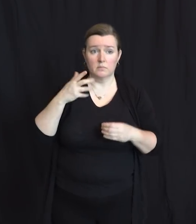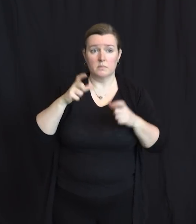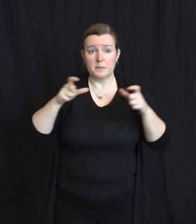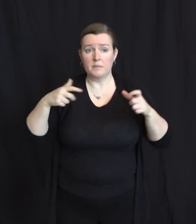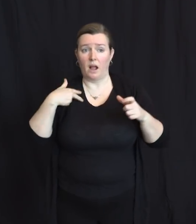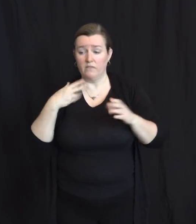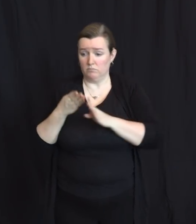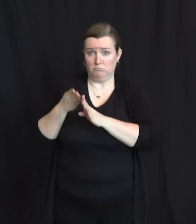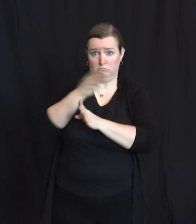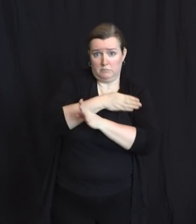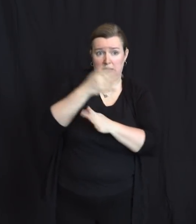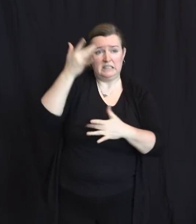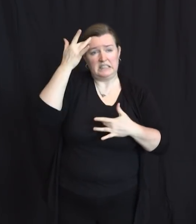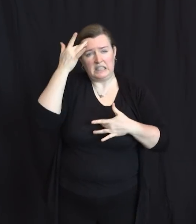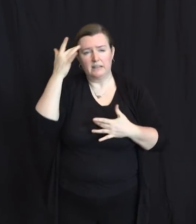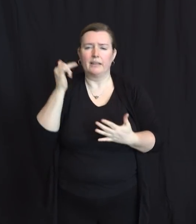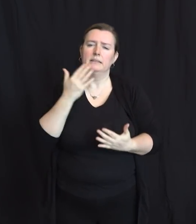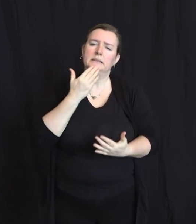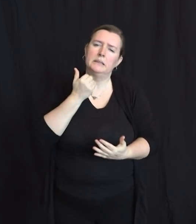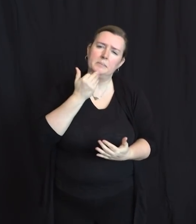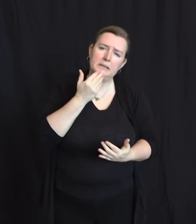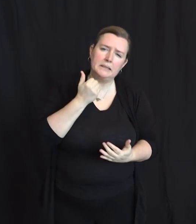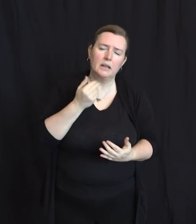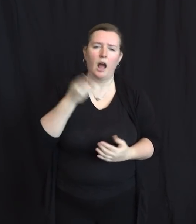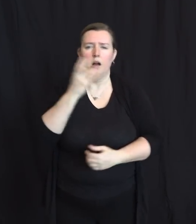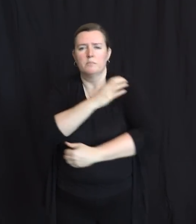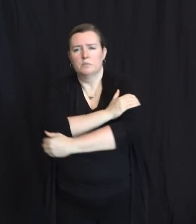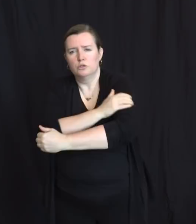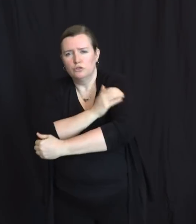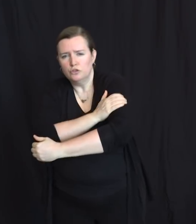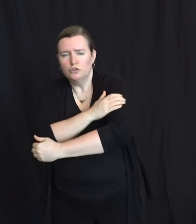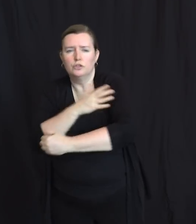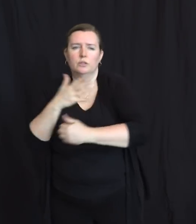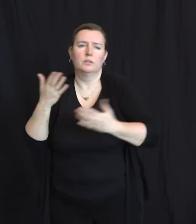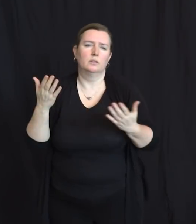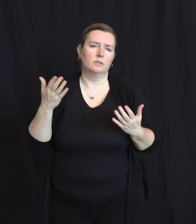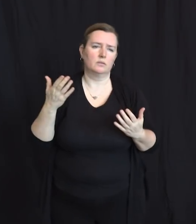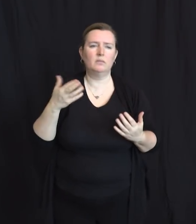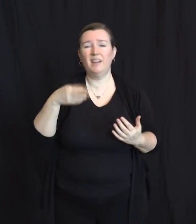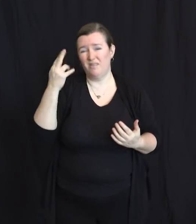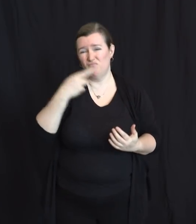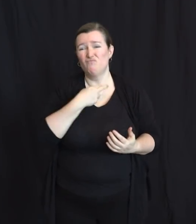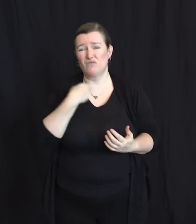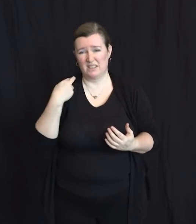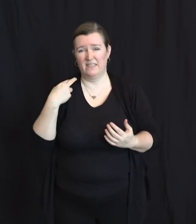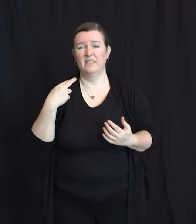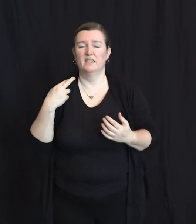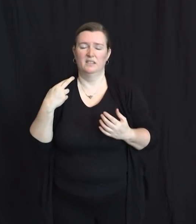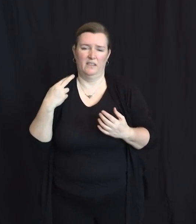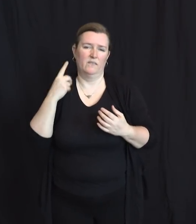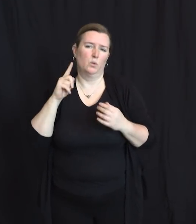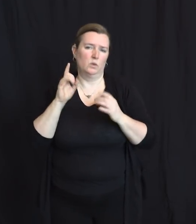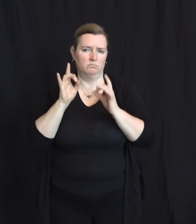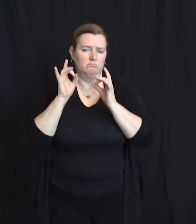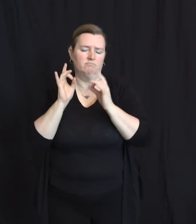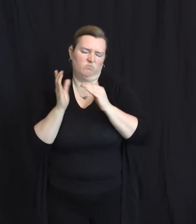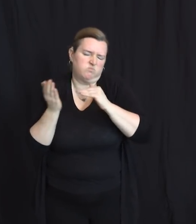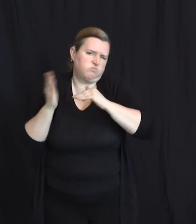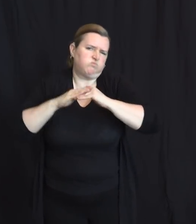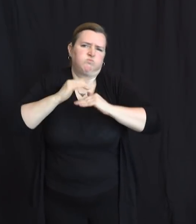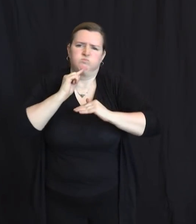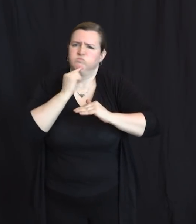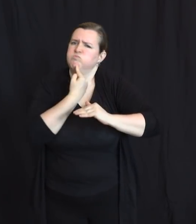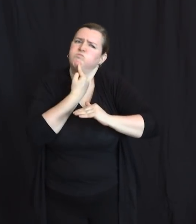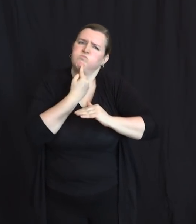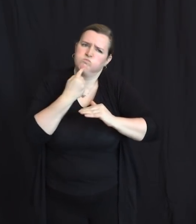as obesity, diabetes, and high blood pressure are at greater risk for more serious complications and deaths from diseases